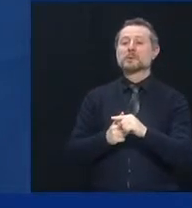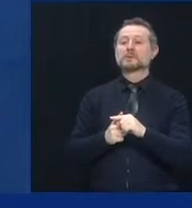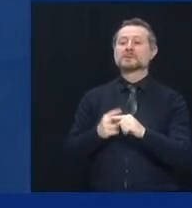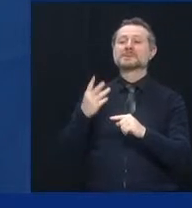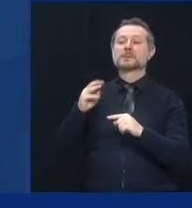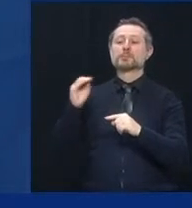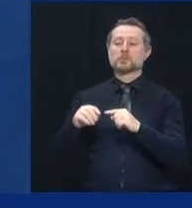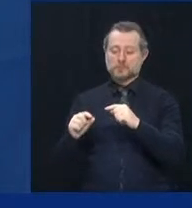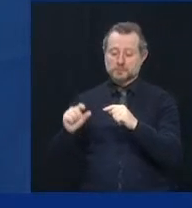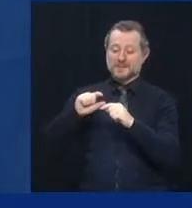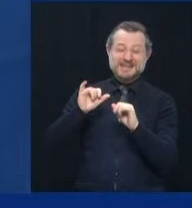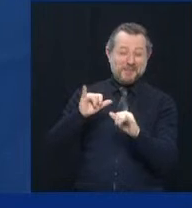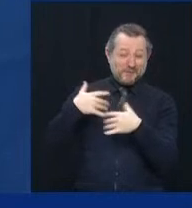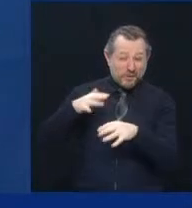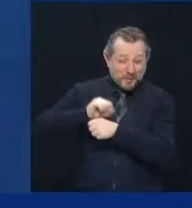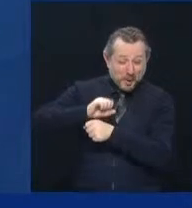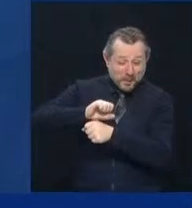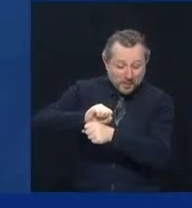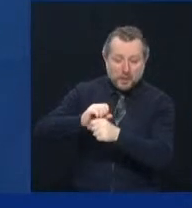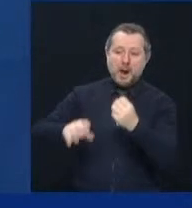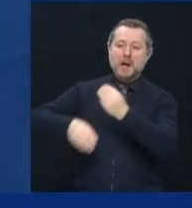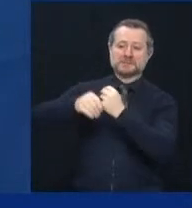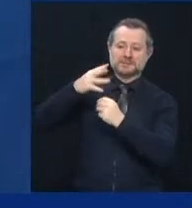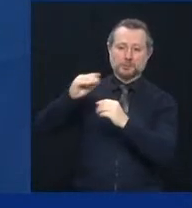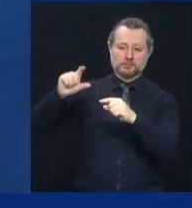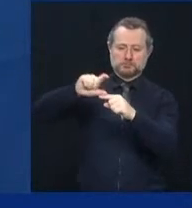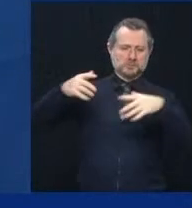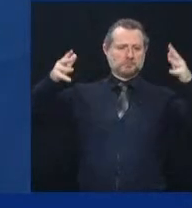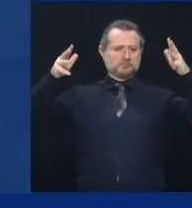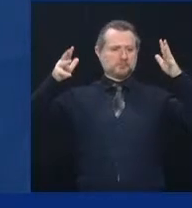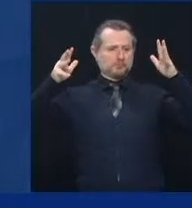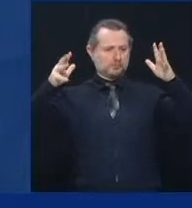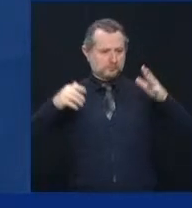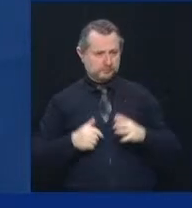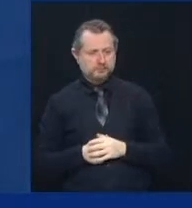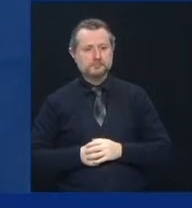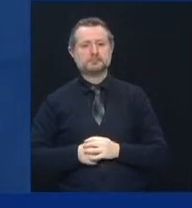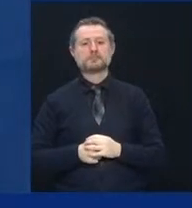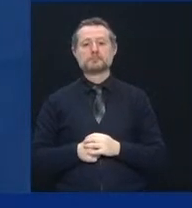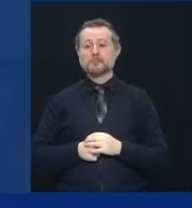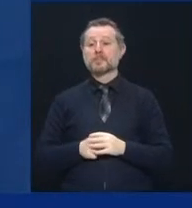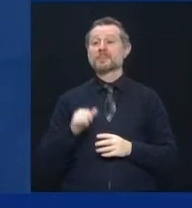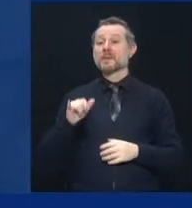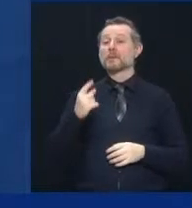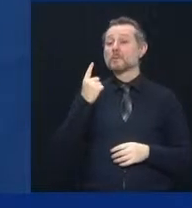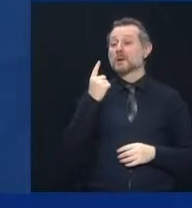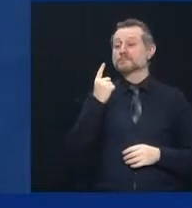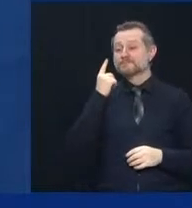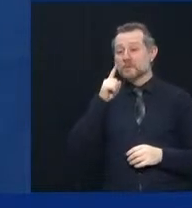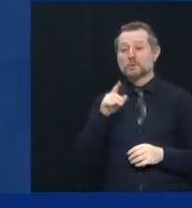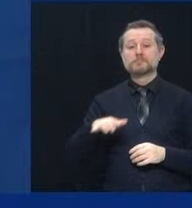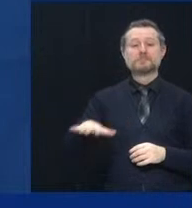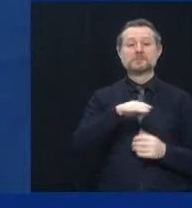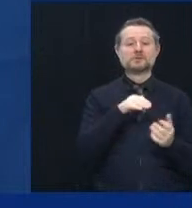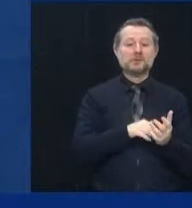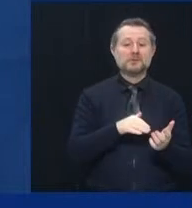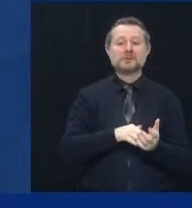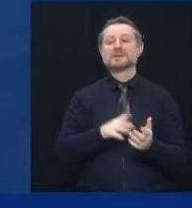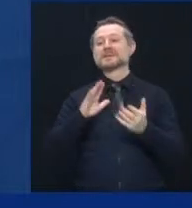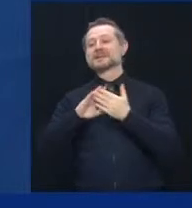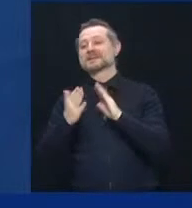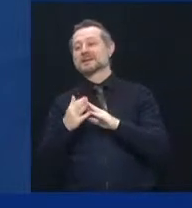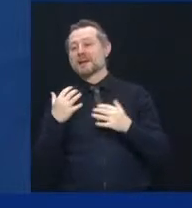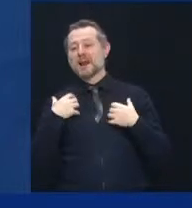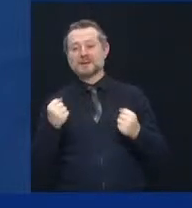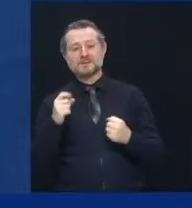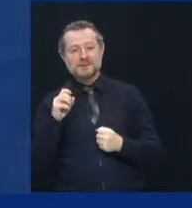3 weeks. And that's for providers in city departments of health and county